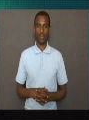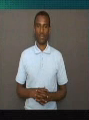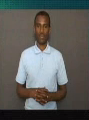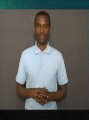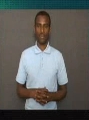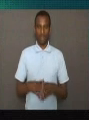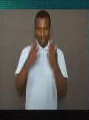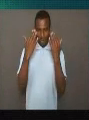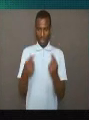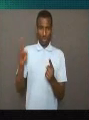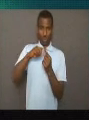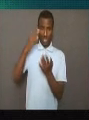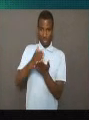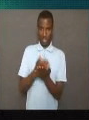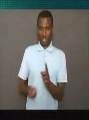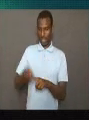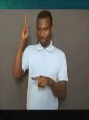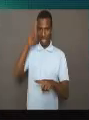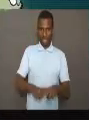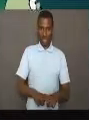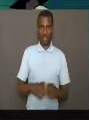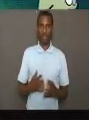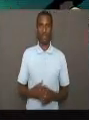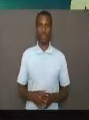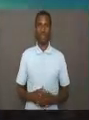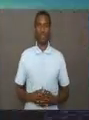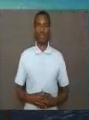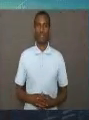Let's get back to our lesson.